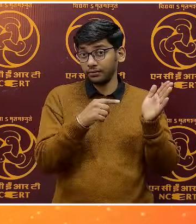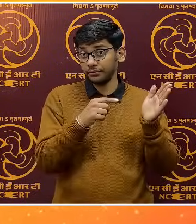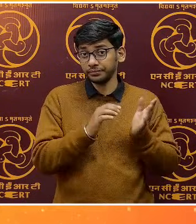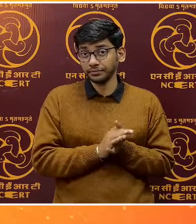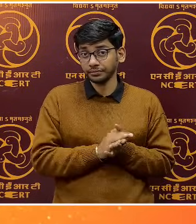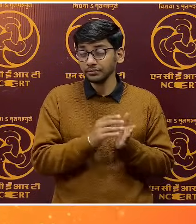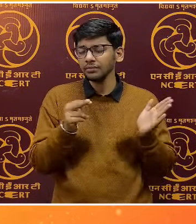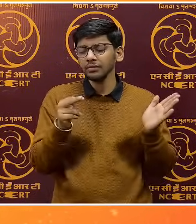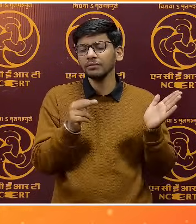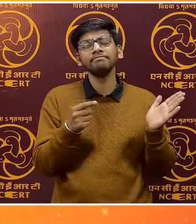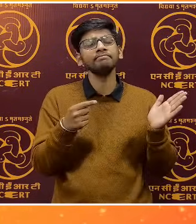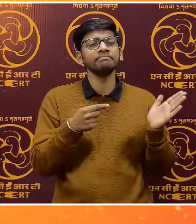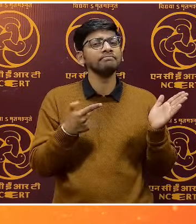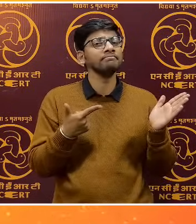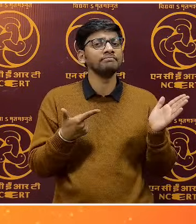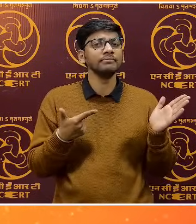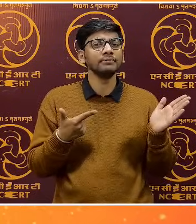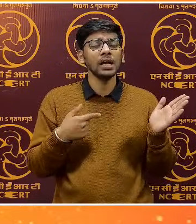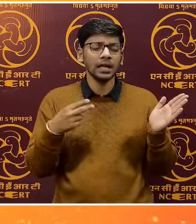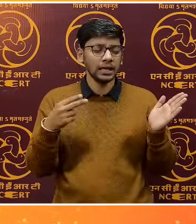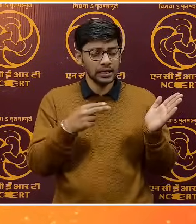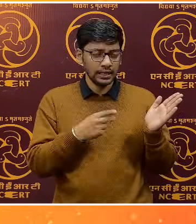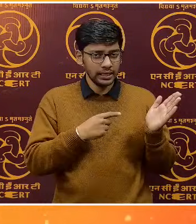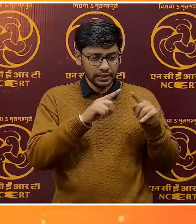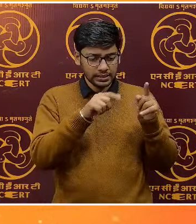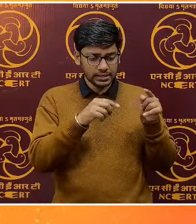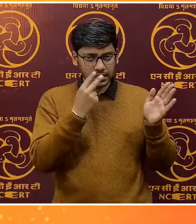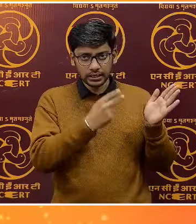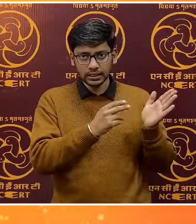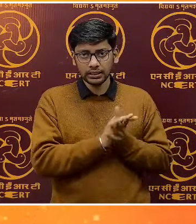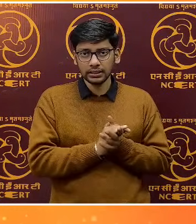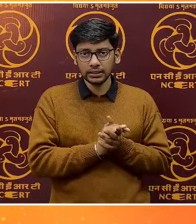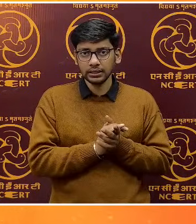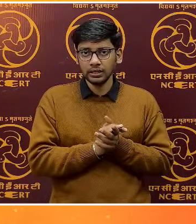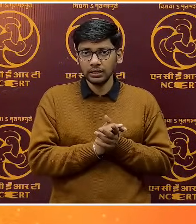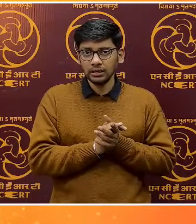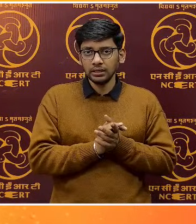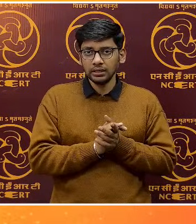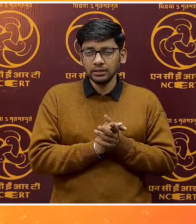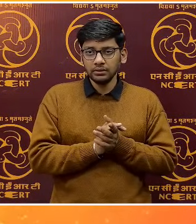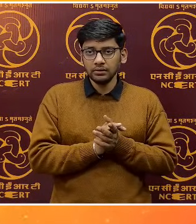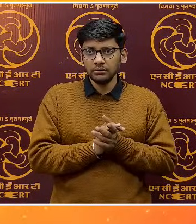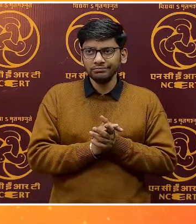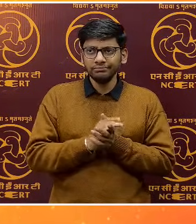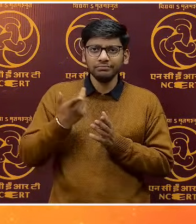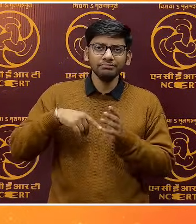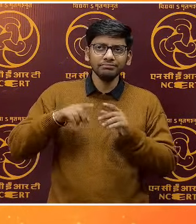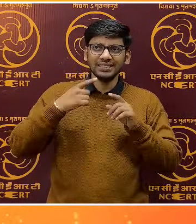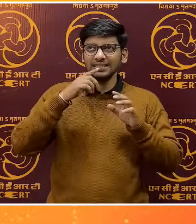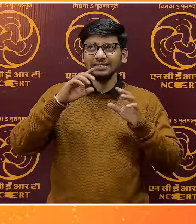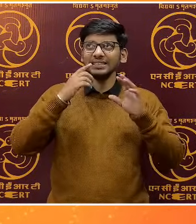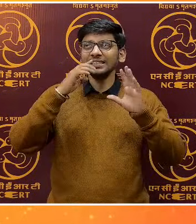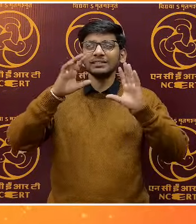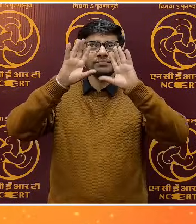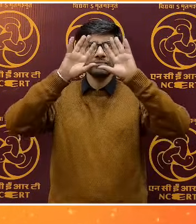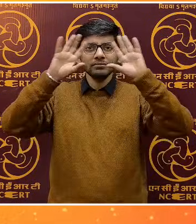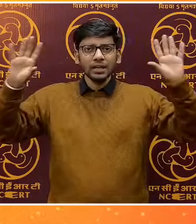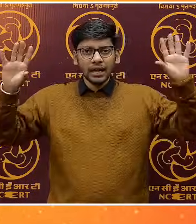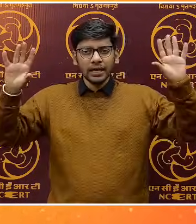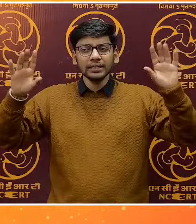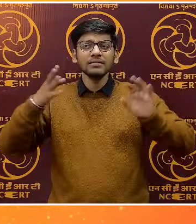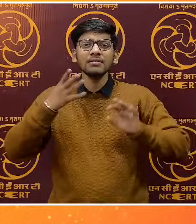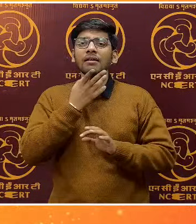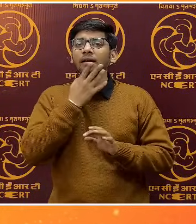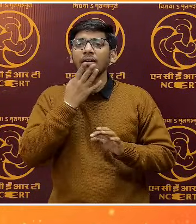one. Okay, as you can see on the screen, I can see the orangish yellowish sky, right? It's a garden